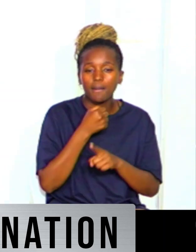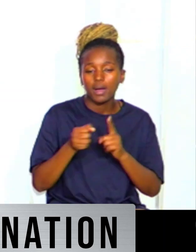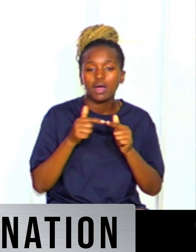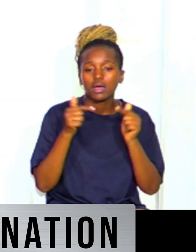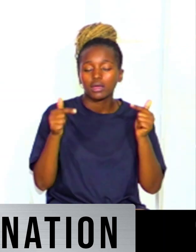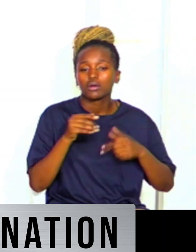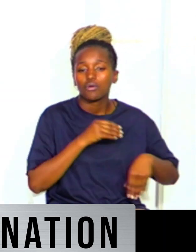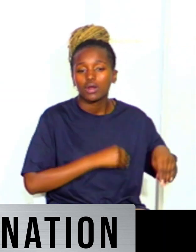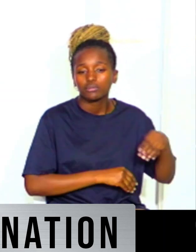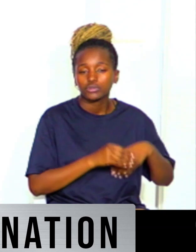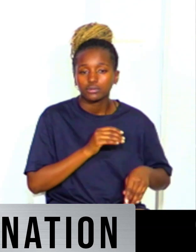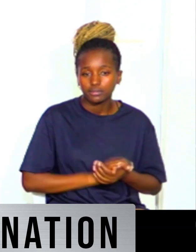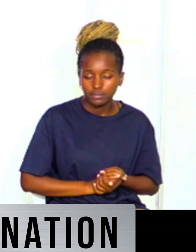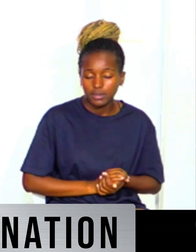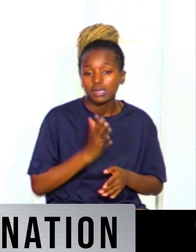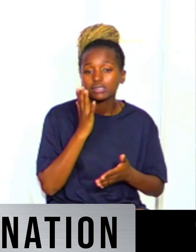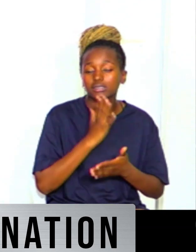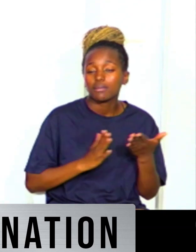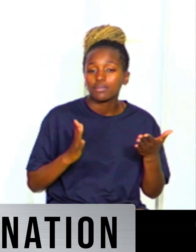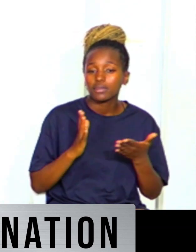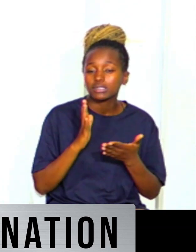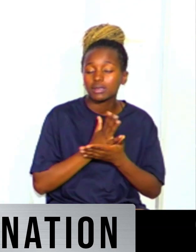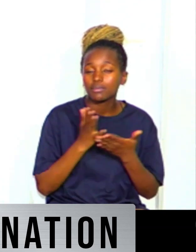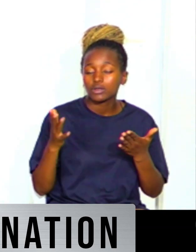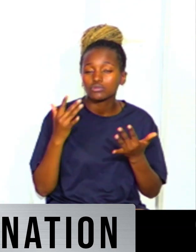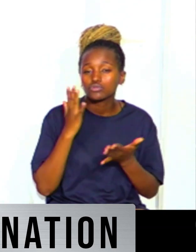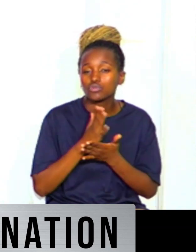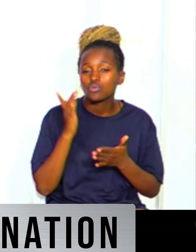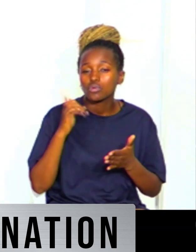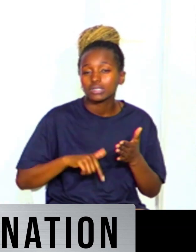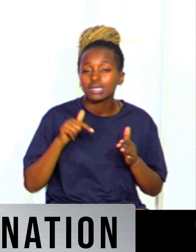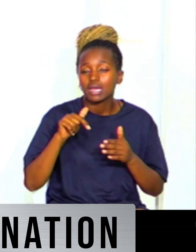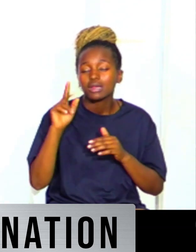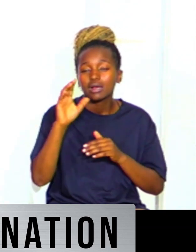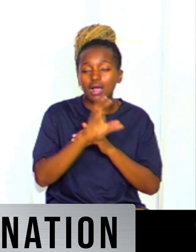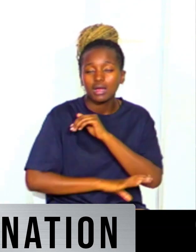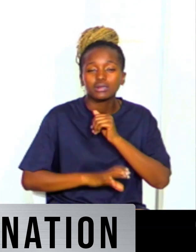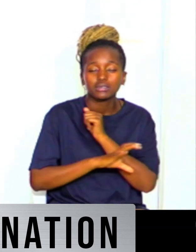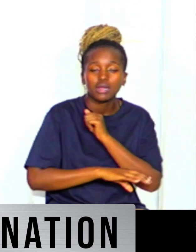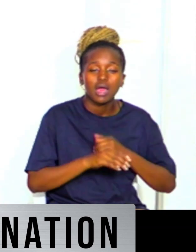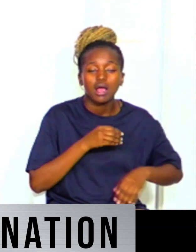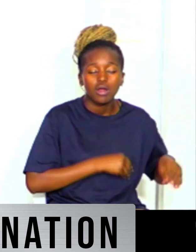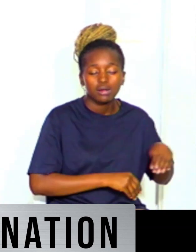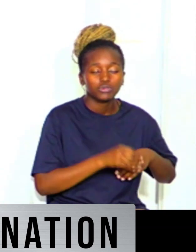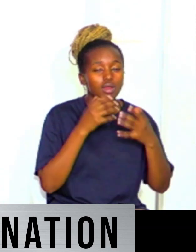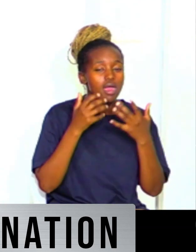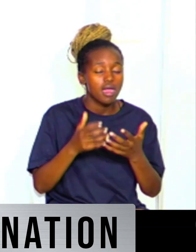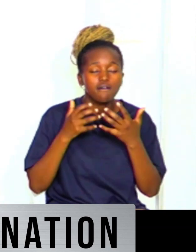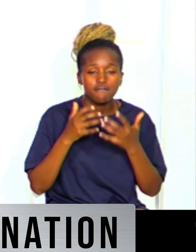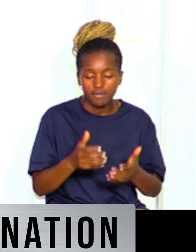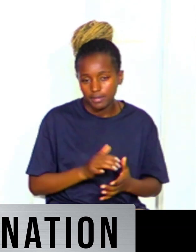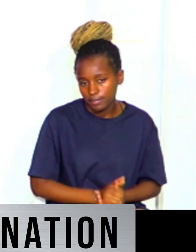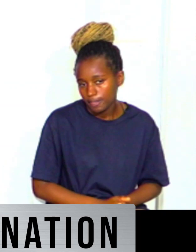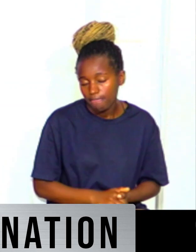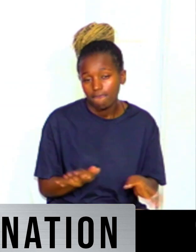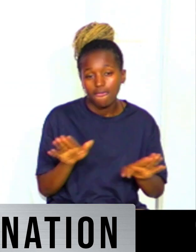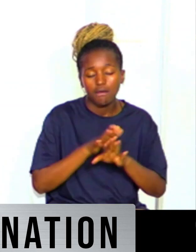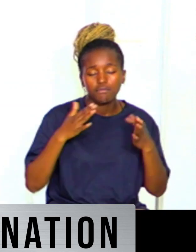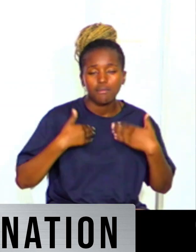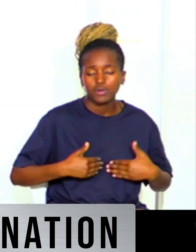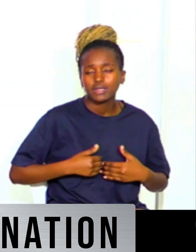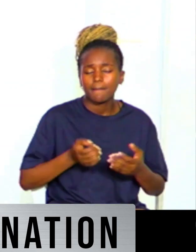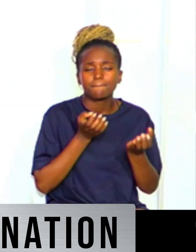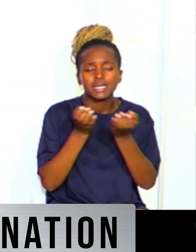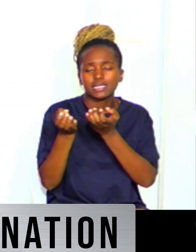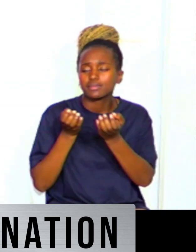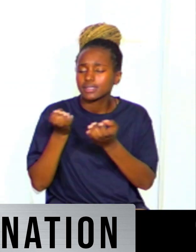told, a lot of corruption in the county. Yeah, a lot. Not even in the country. Yani kwa serikali kila mtu ako biashara.